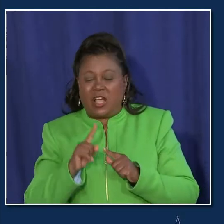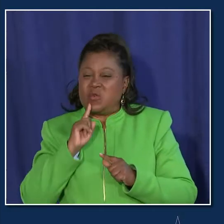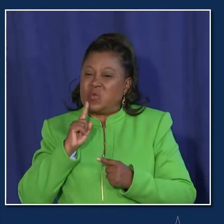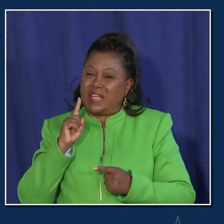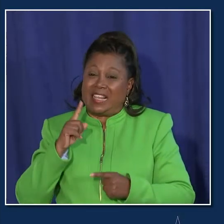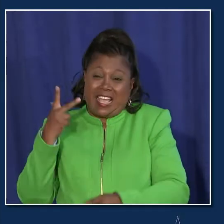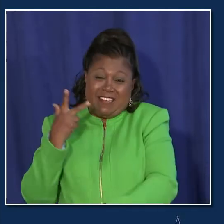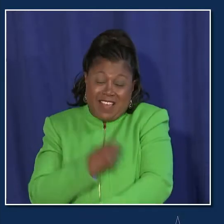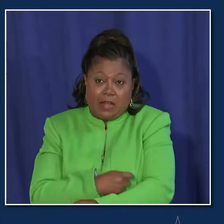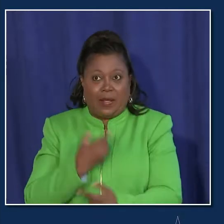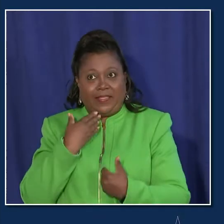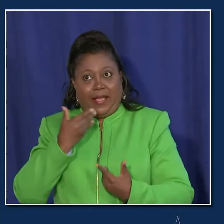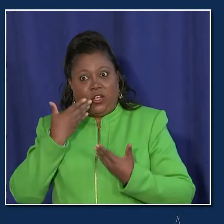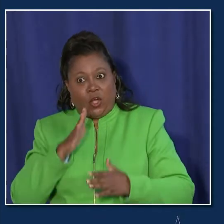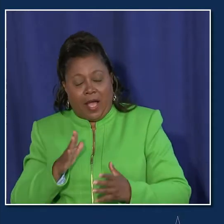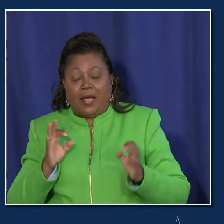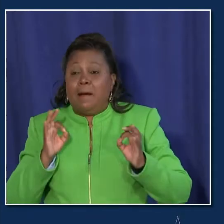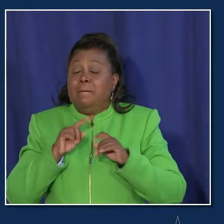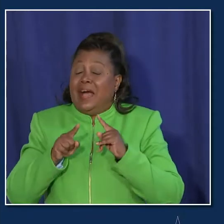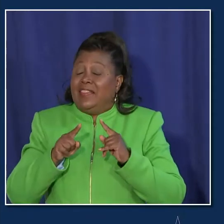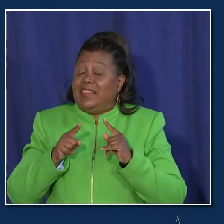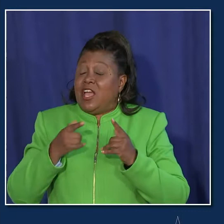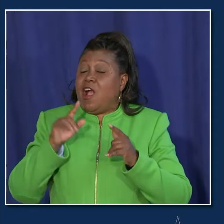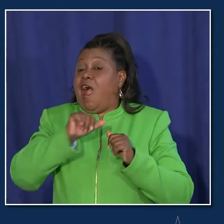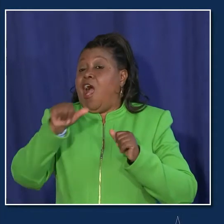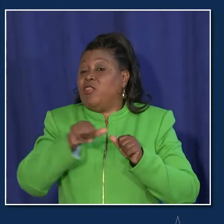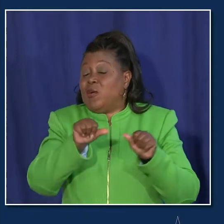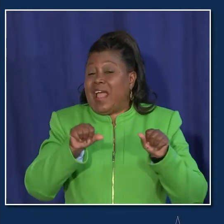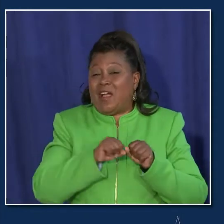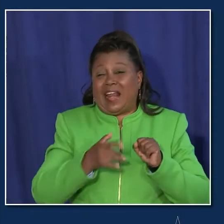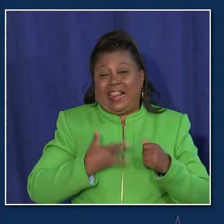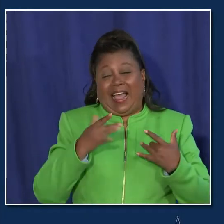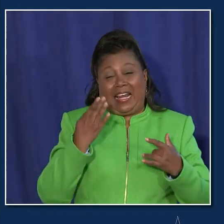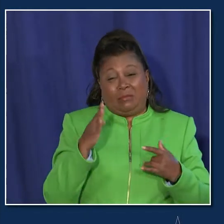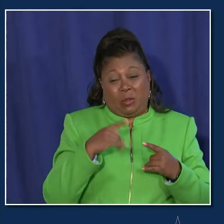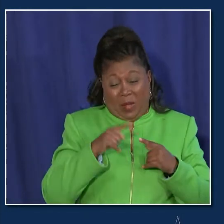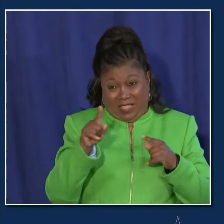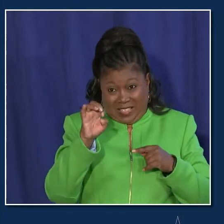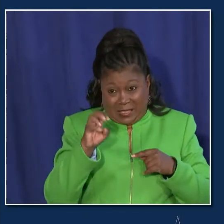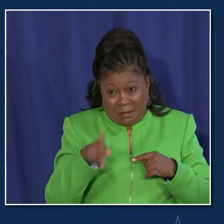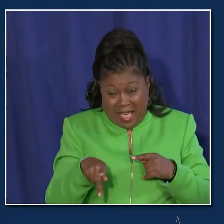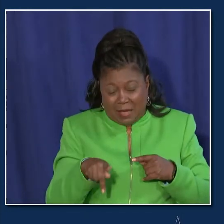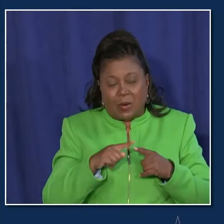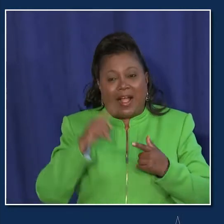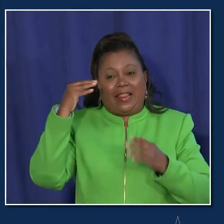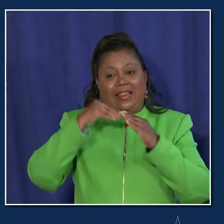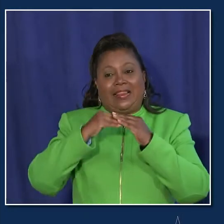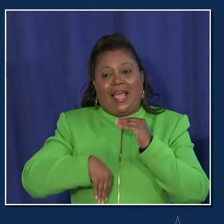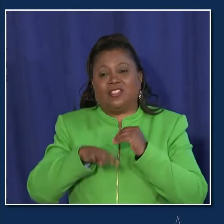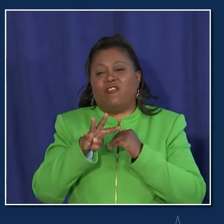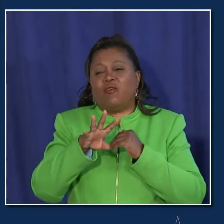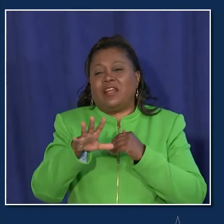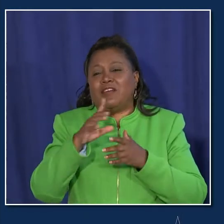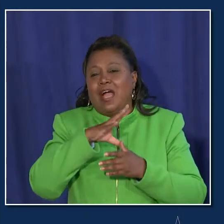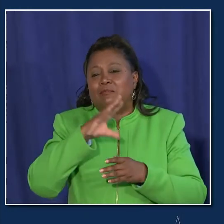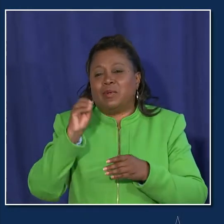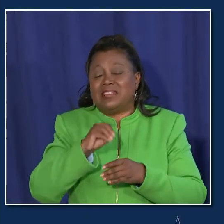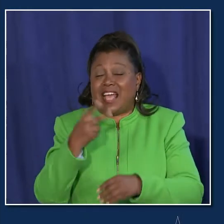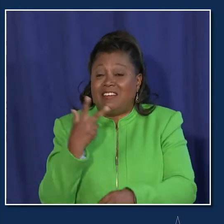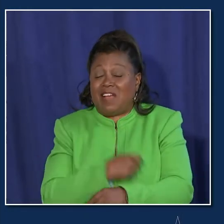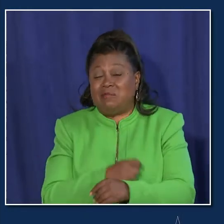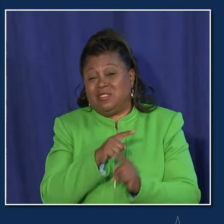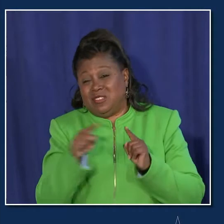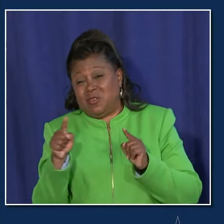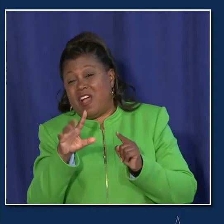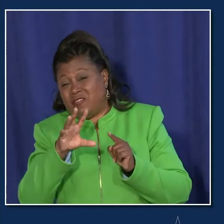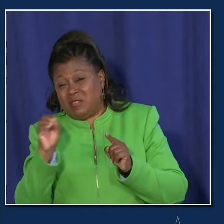very vaccinated, thank goodness. But there are other areas, and the lightest blue on this map are less than 45% vaccinated to